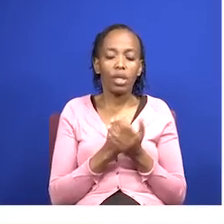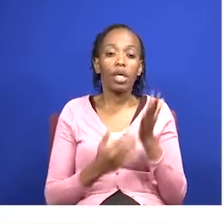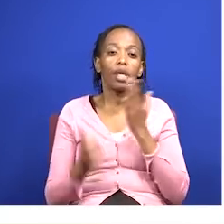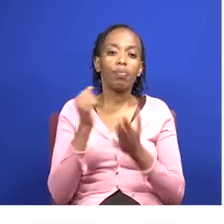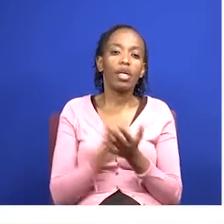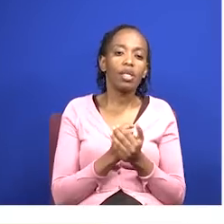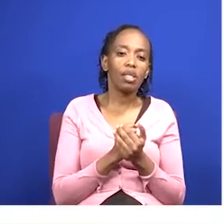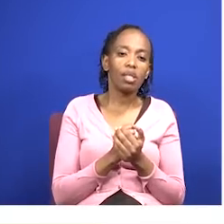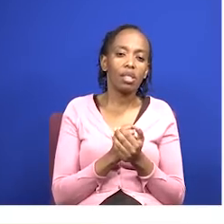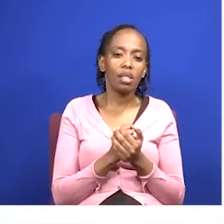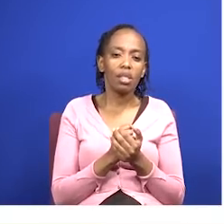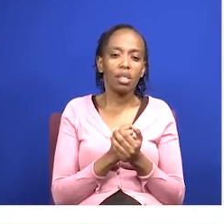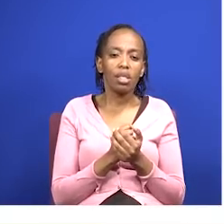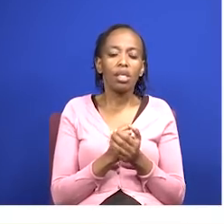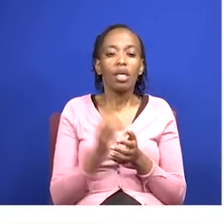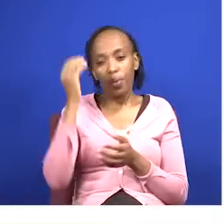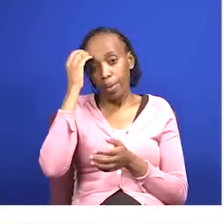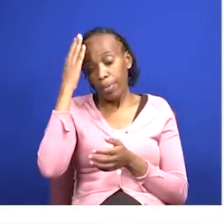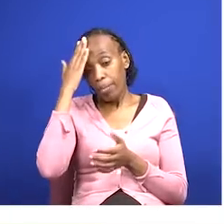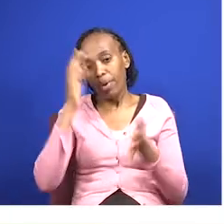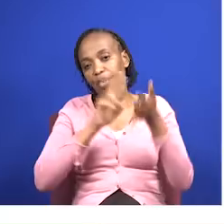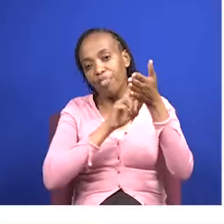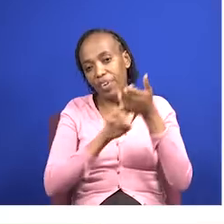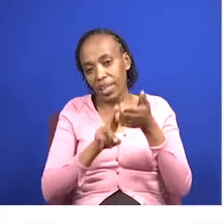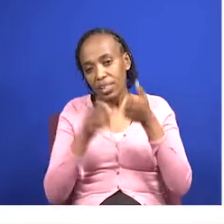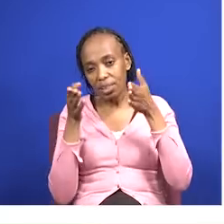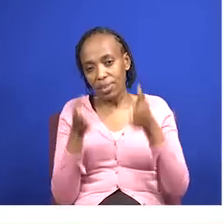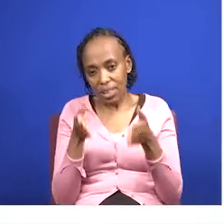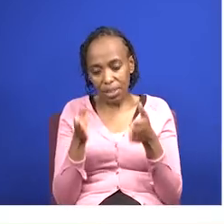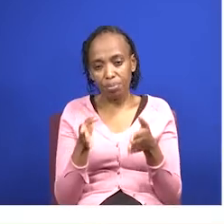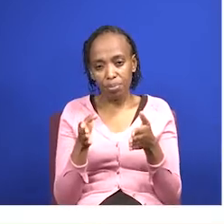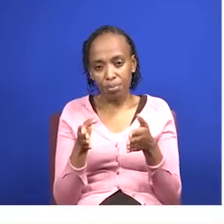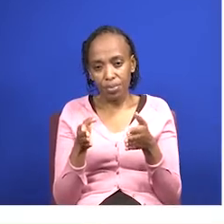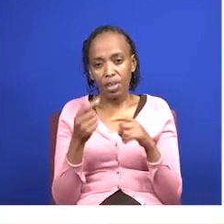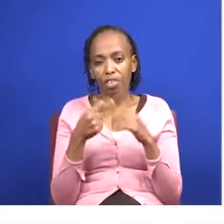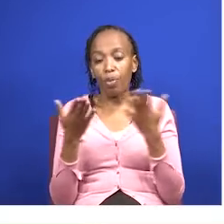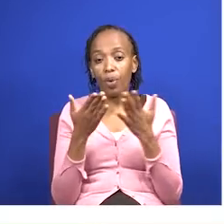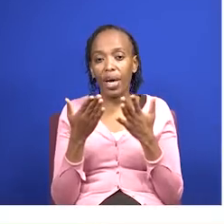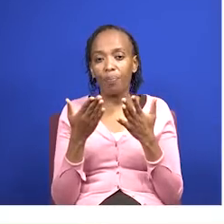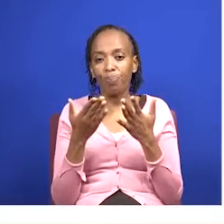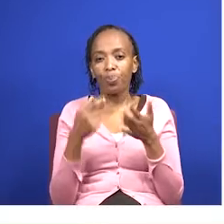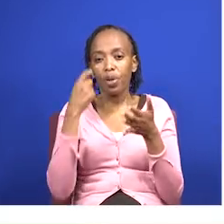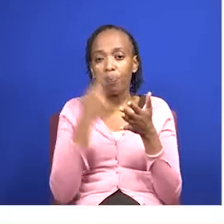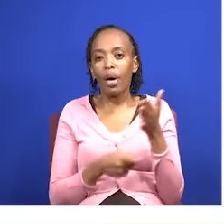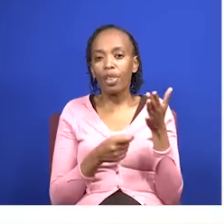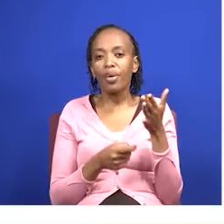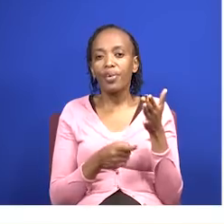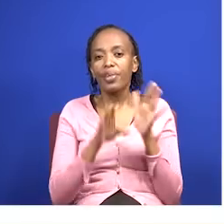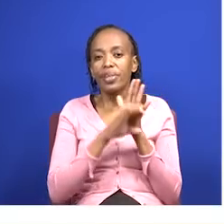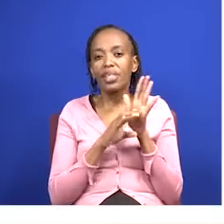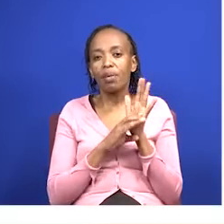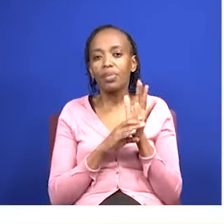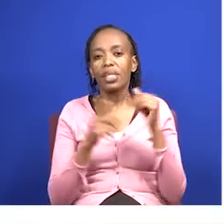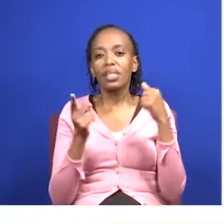Amen. Amen. And our memory verse today, it comes from the book of